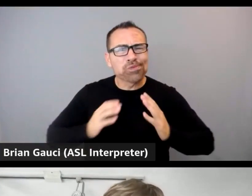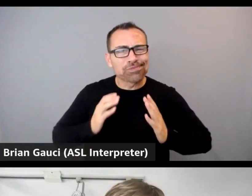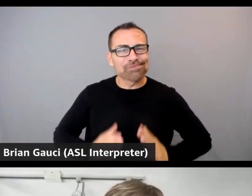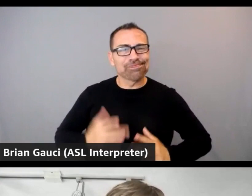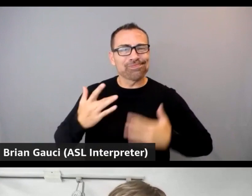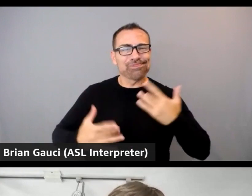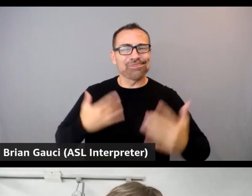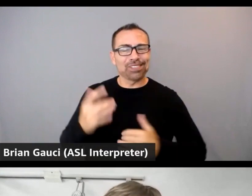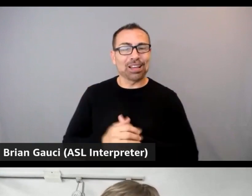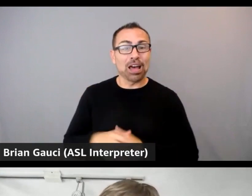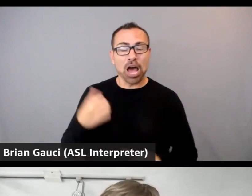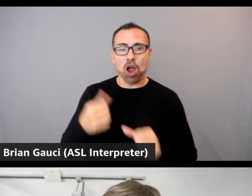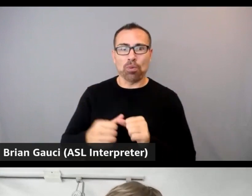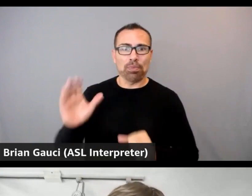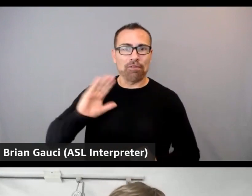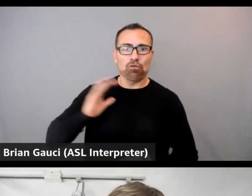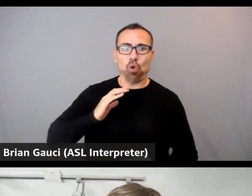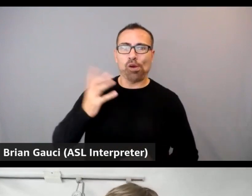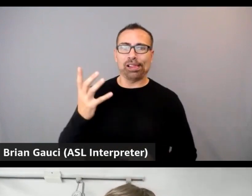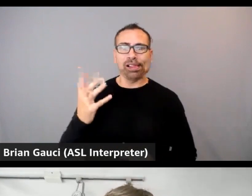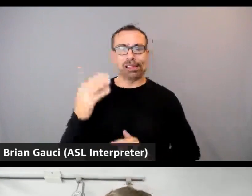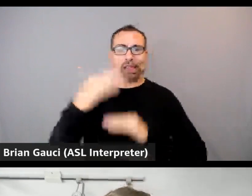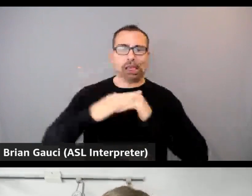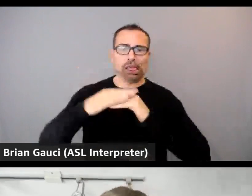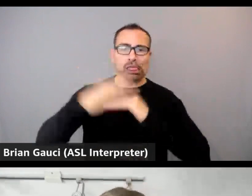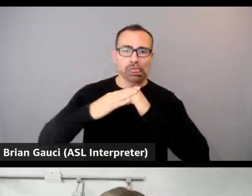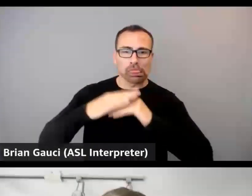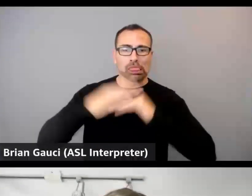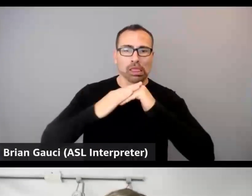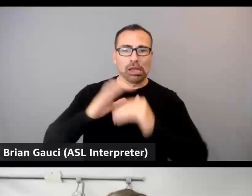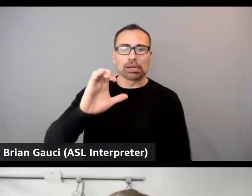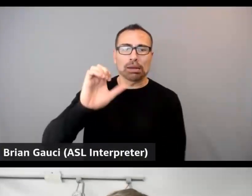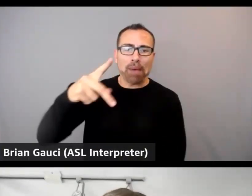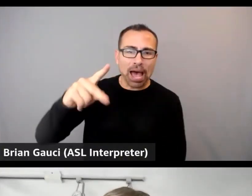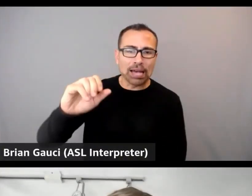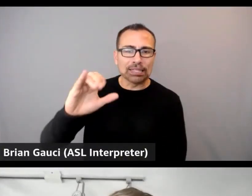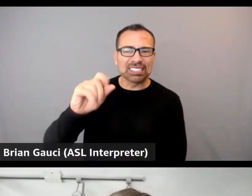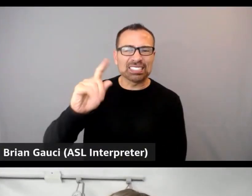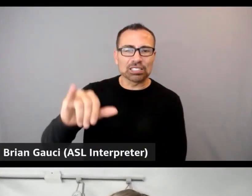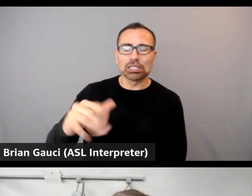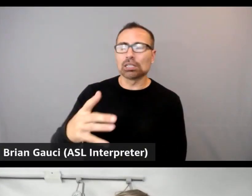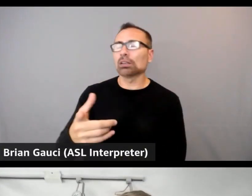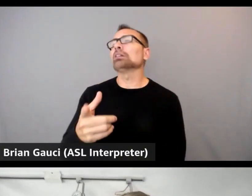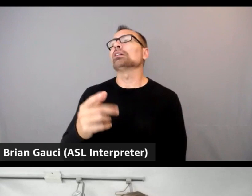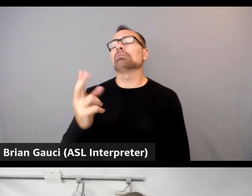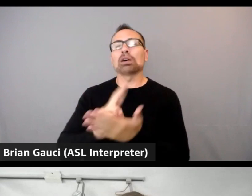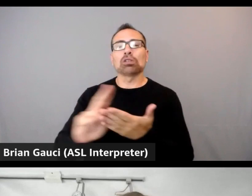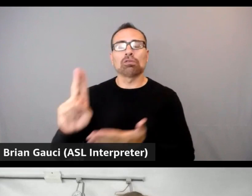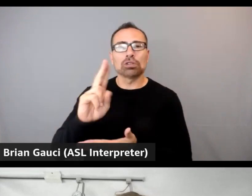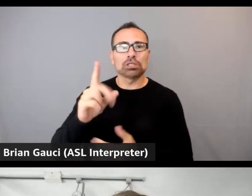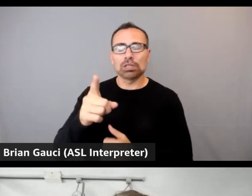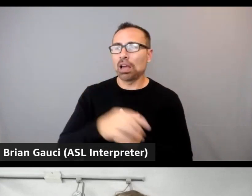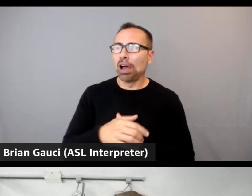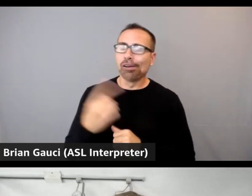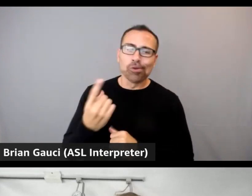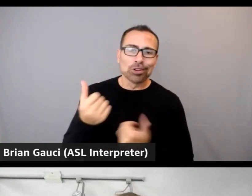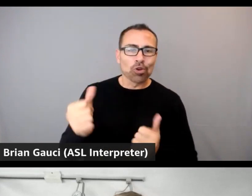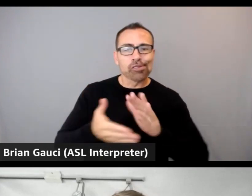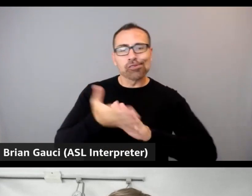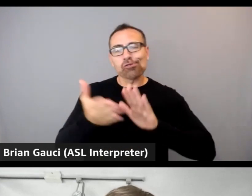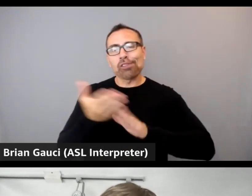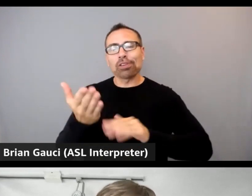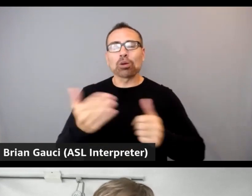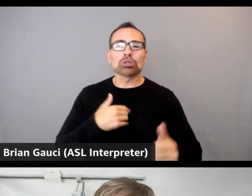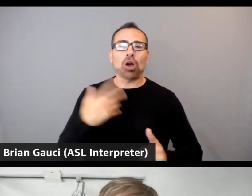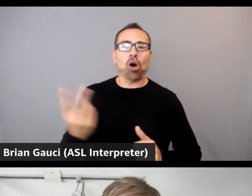such capacity issues on my university cluster whenever I was trying to run anything. It's always like throttled, and